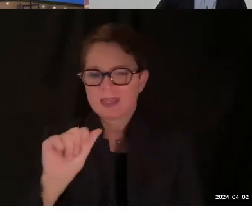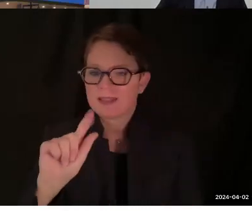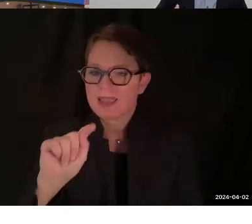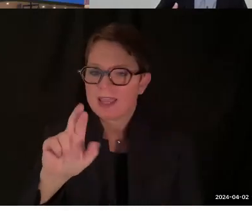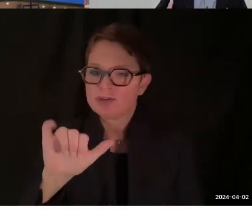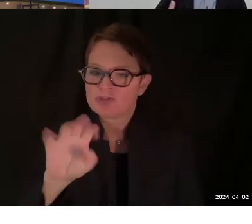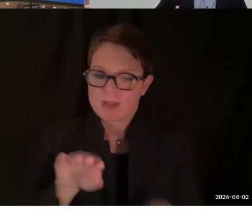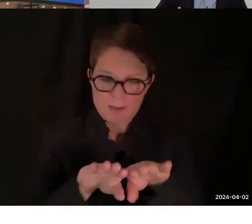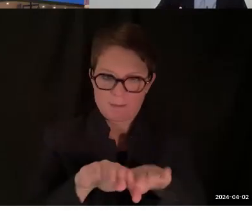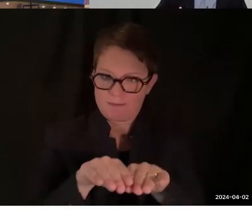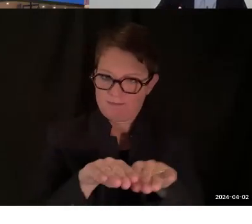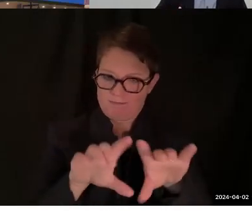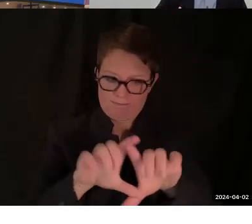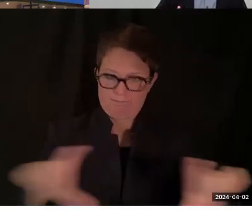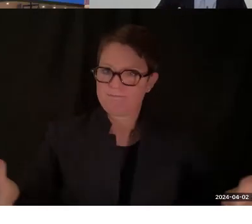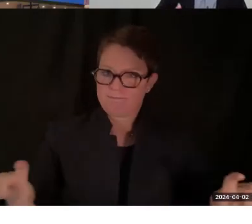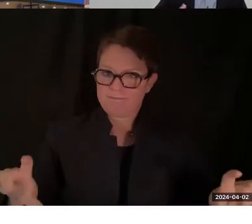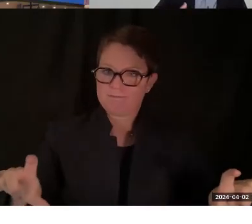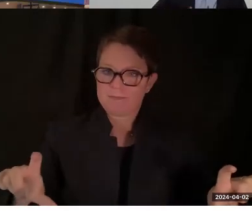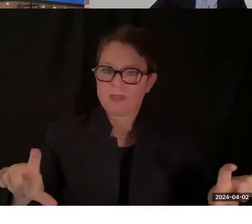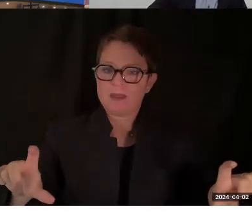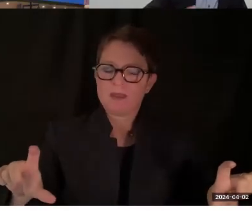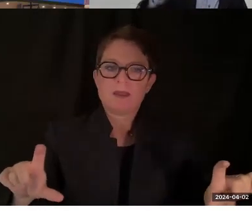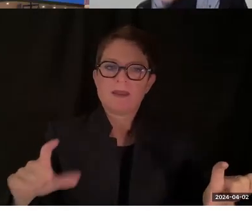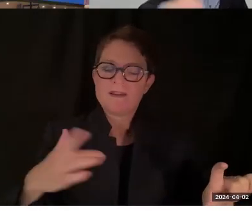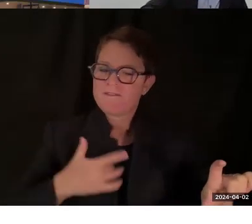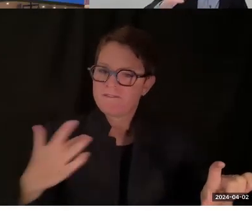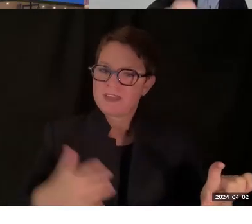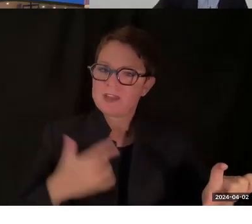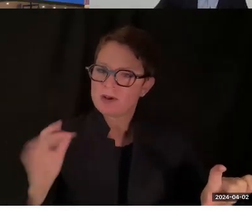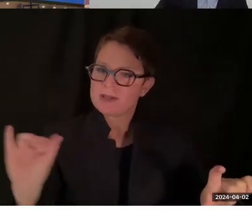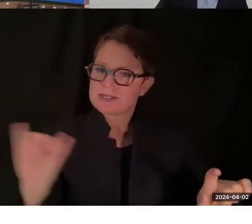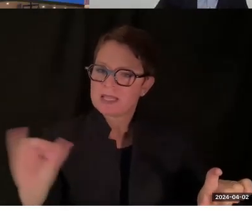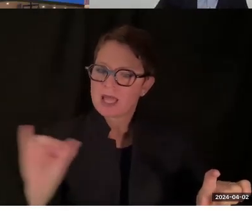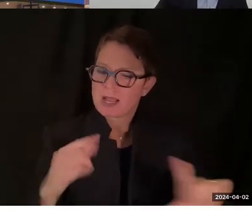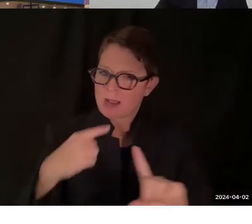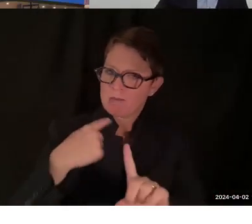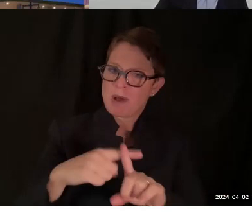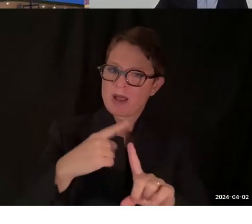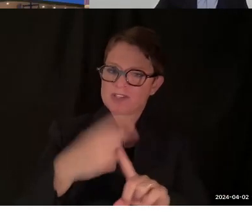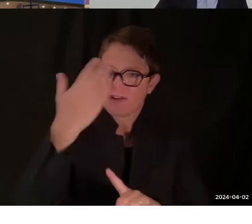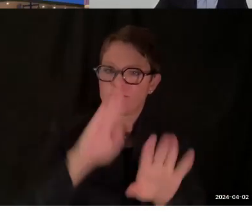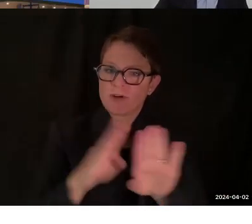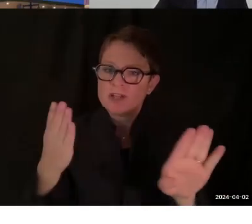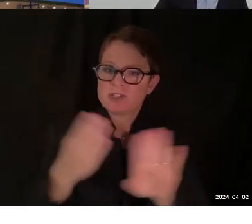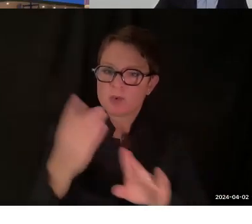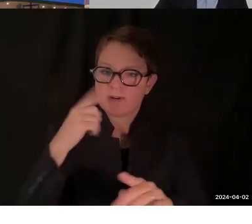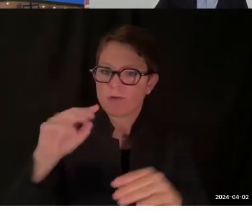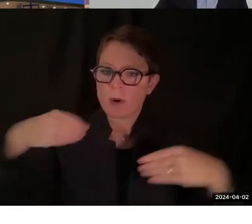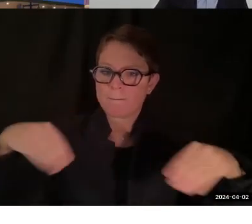atrium as something that really feels like it is a positive front door to Market